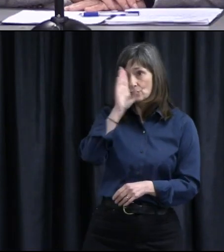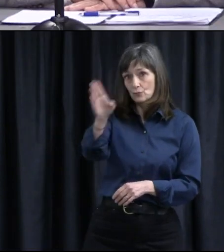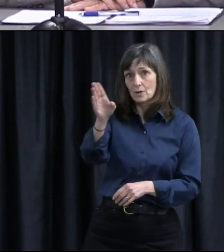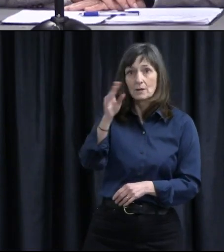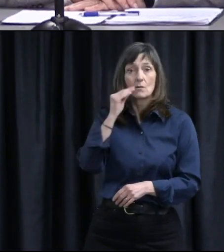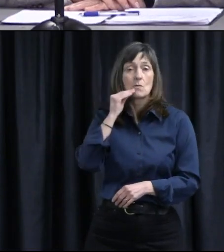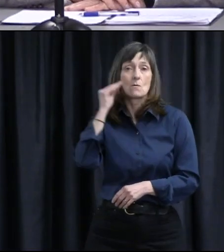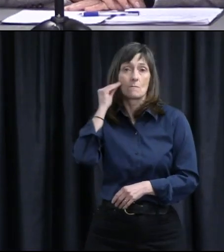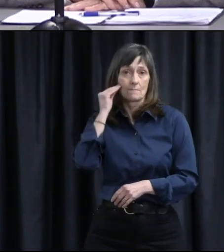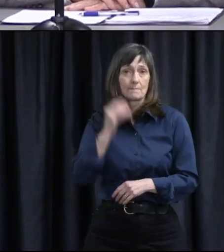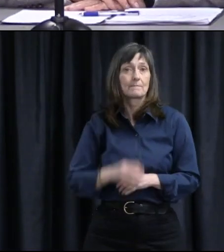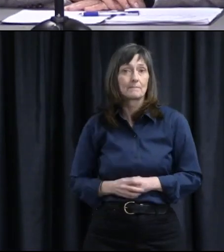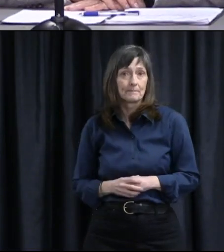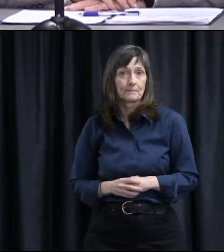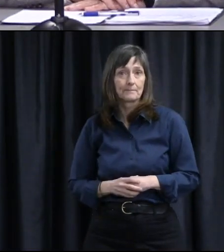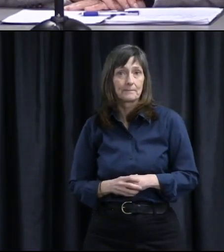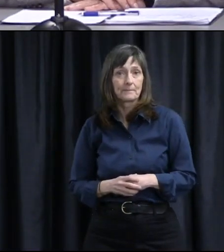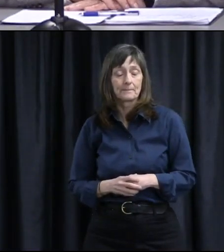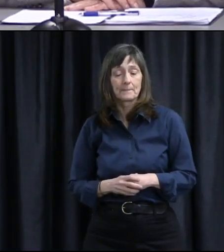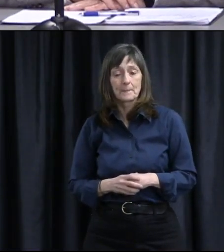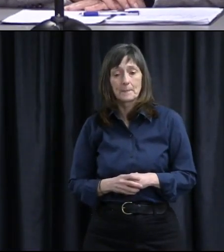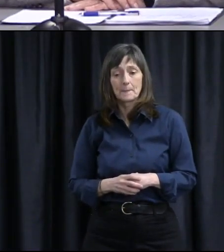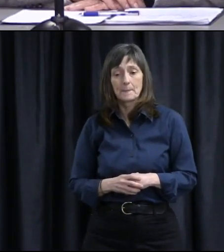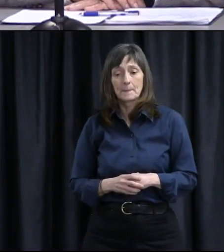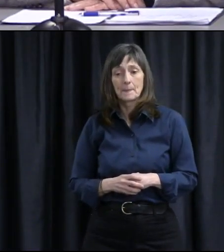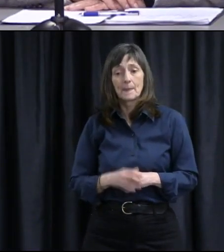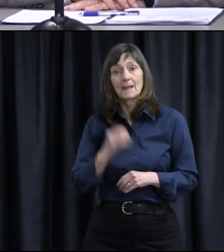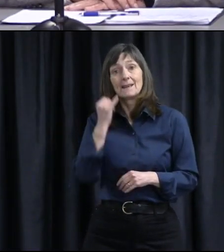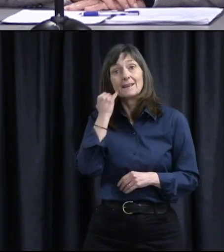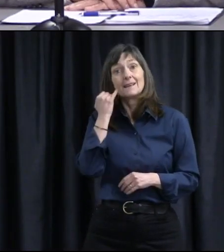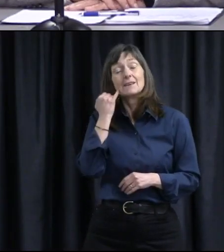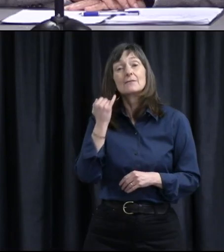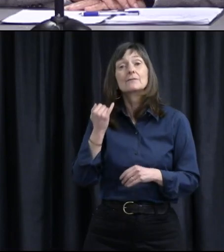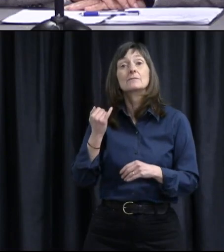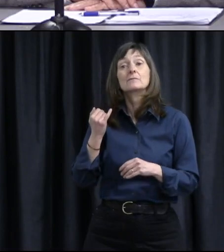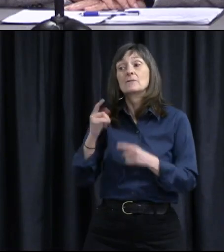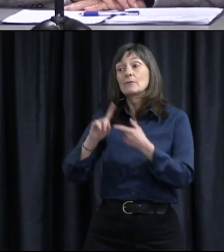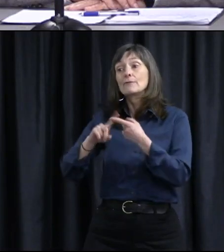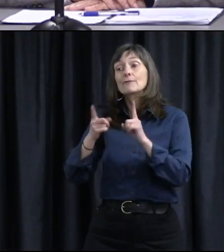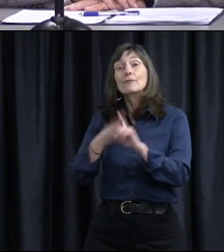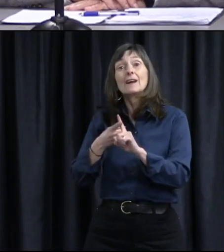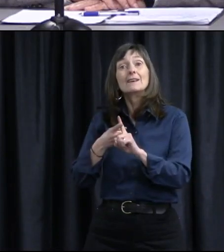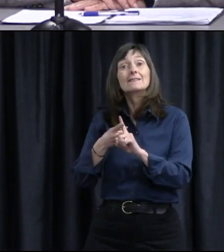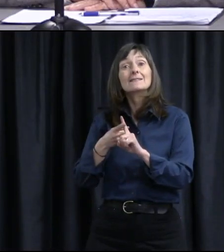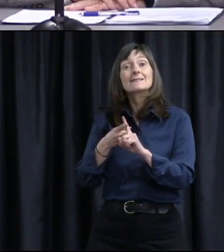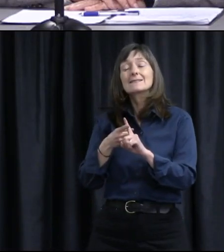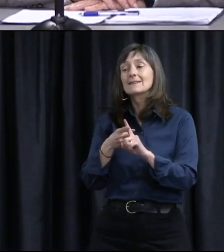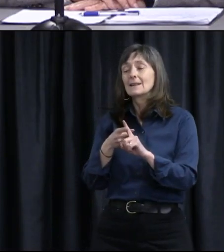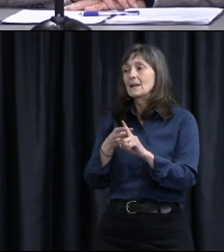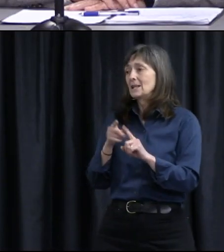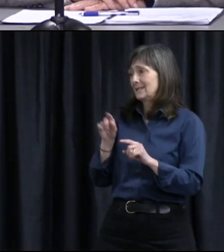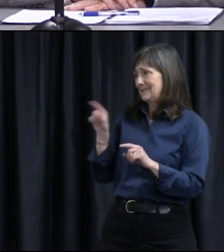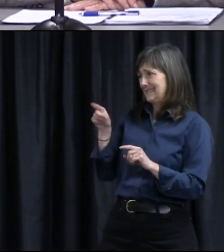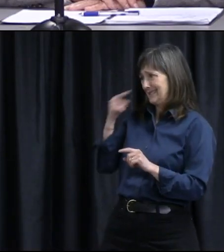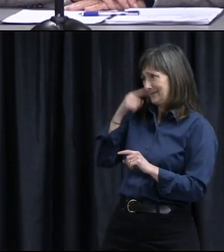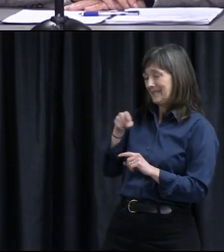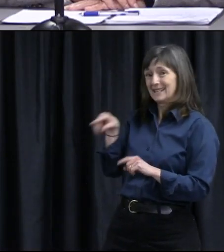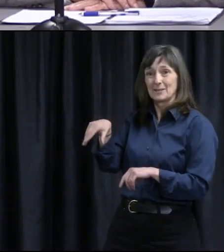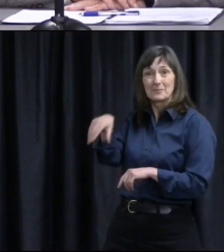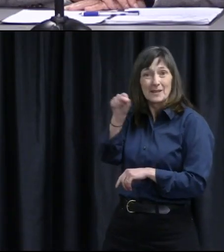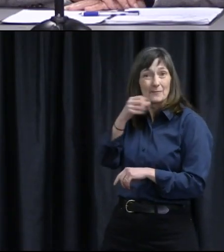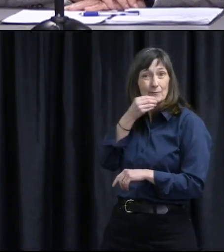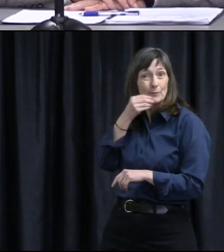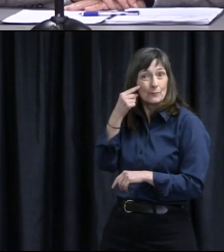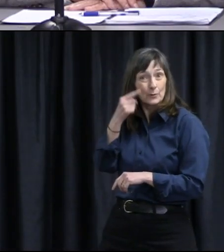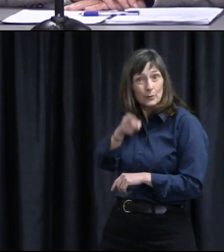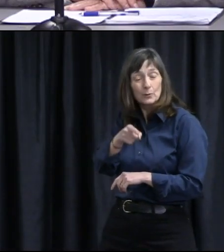straight and safely home. If you have friends who are able to go to the grocery store for you or run your errands for